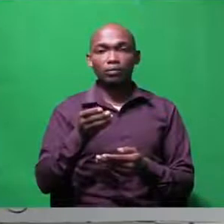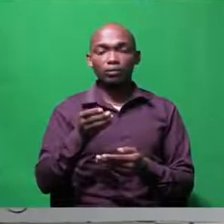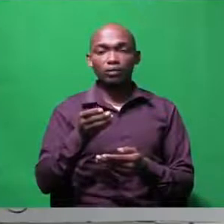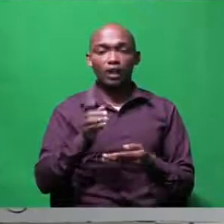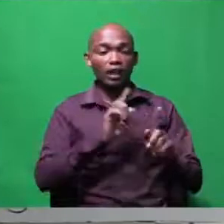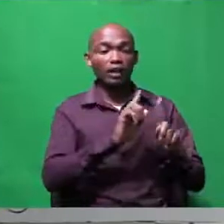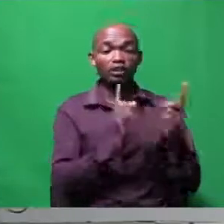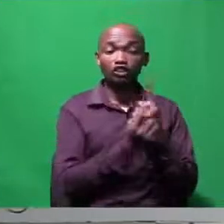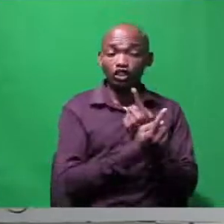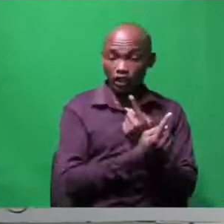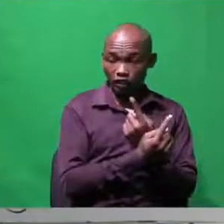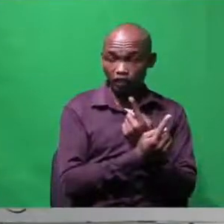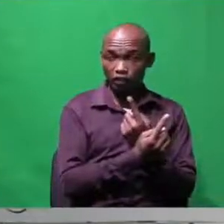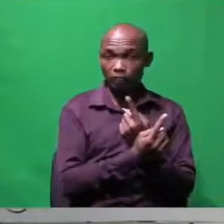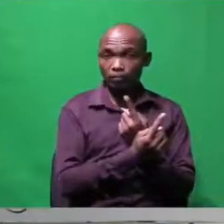undergo